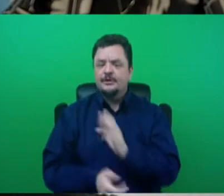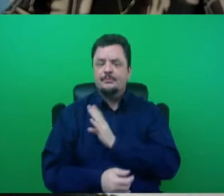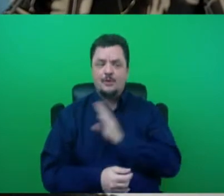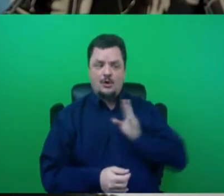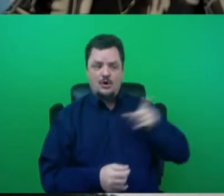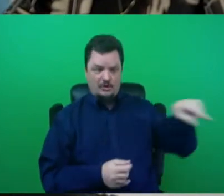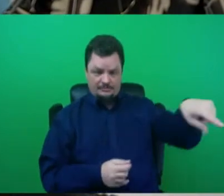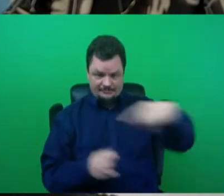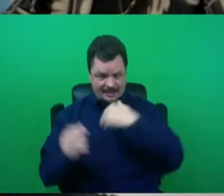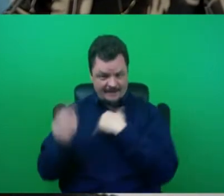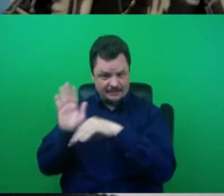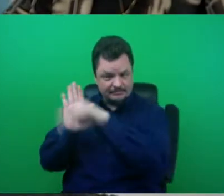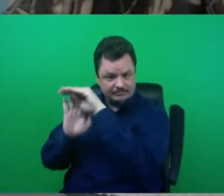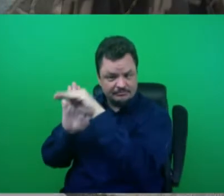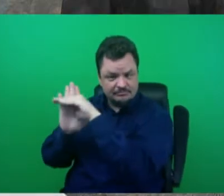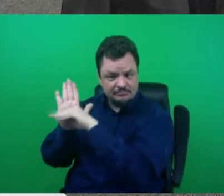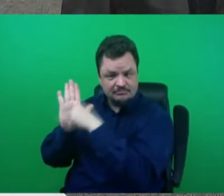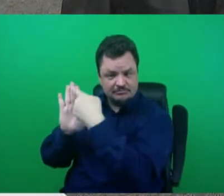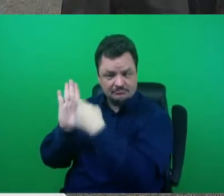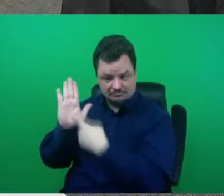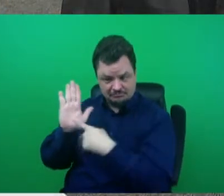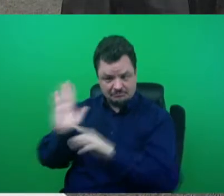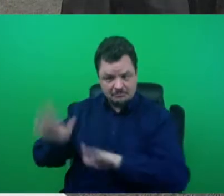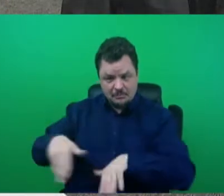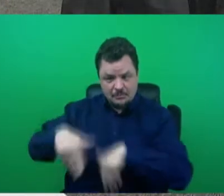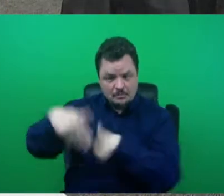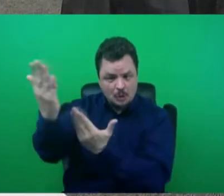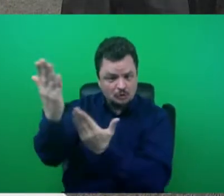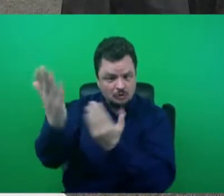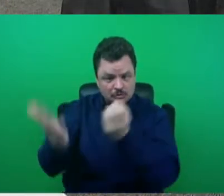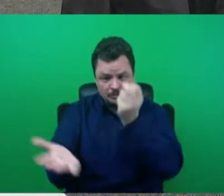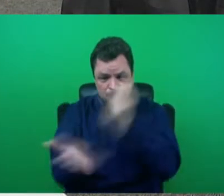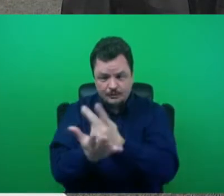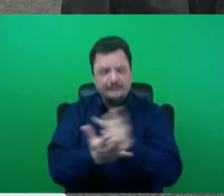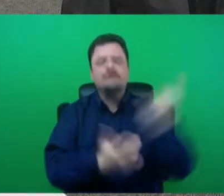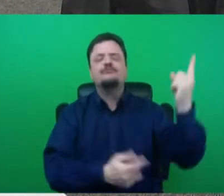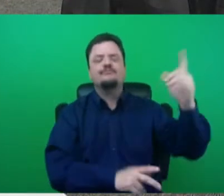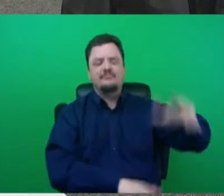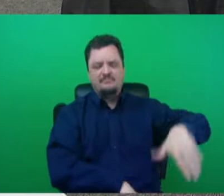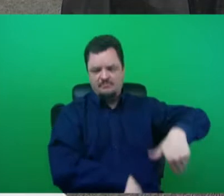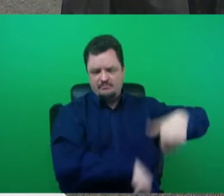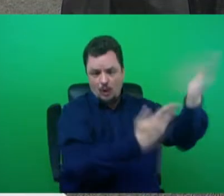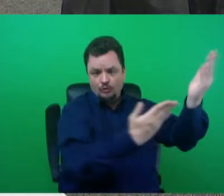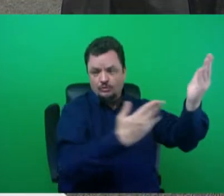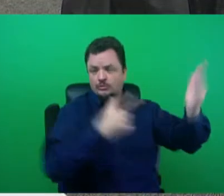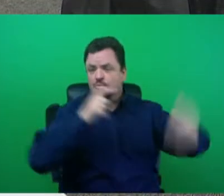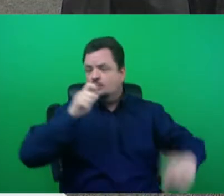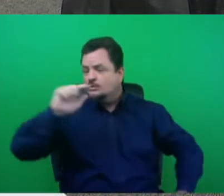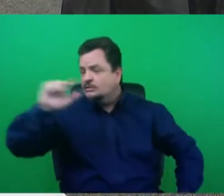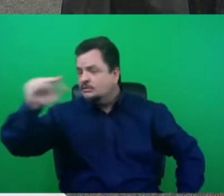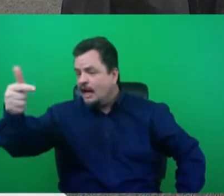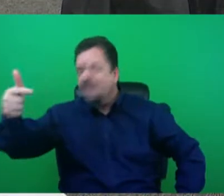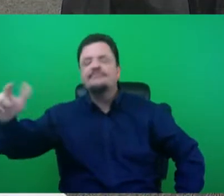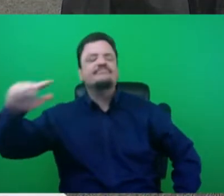to approve. So moved. Second? Second. All in favor?